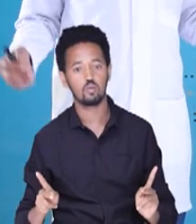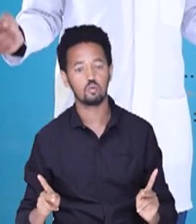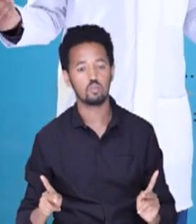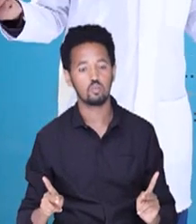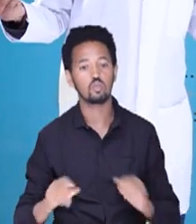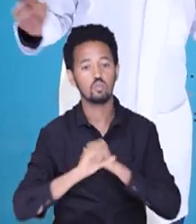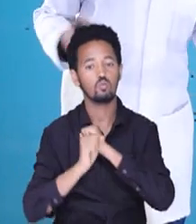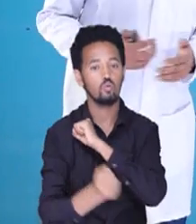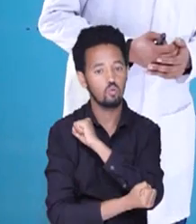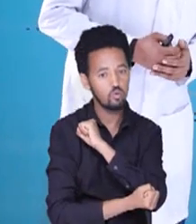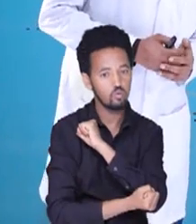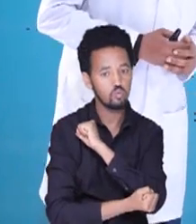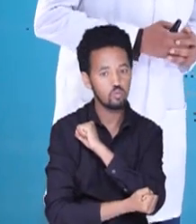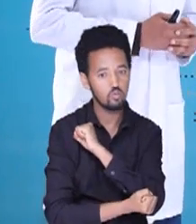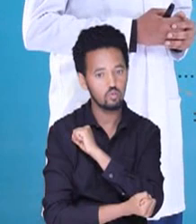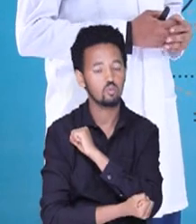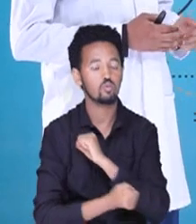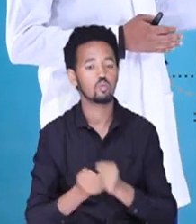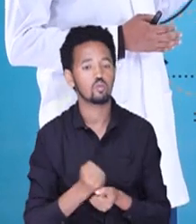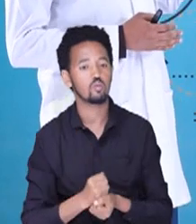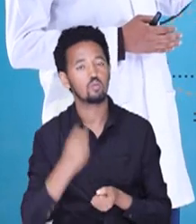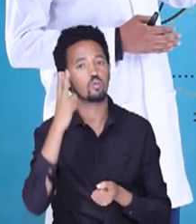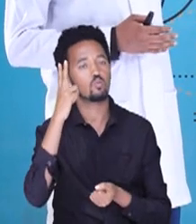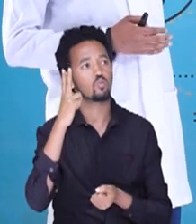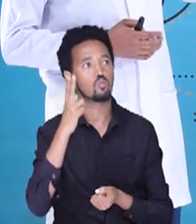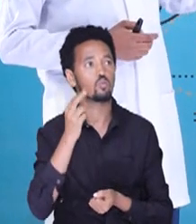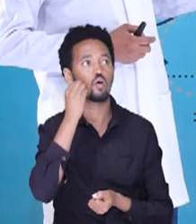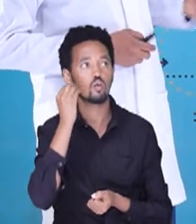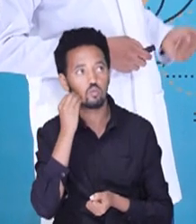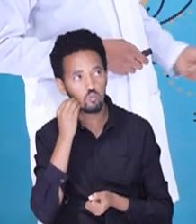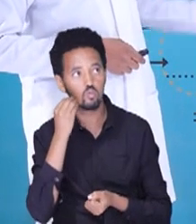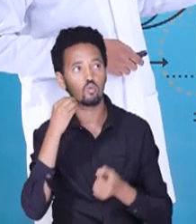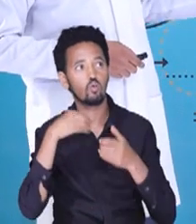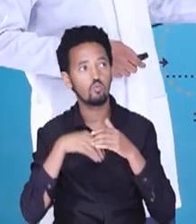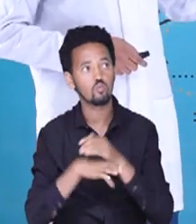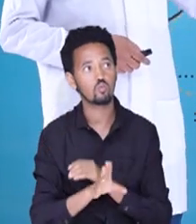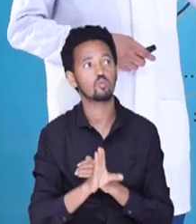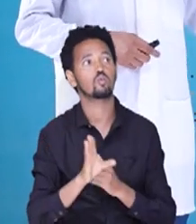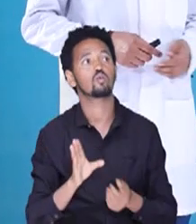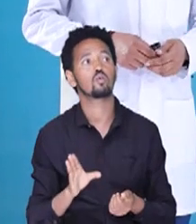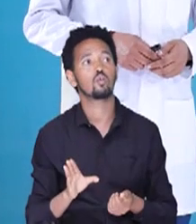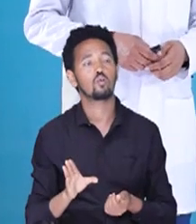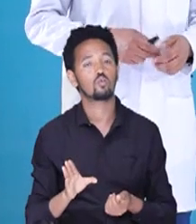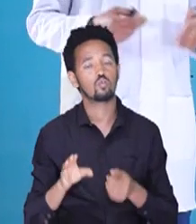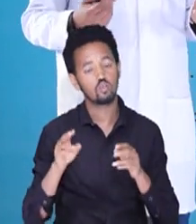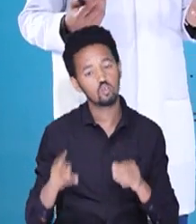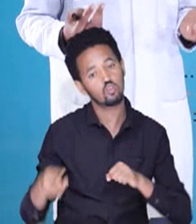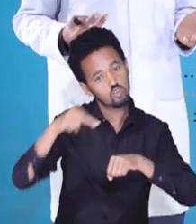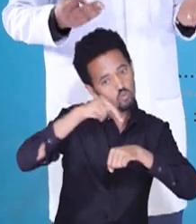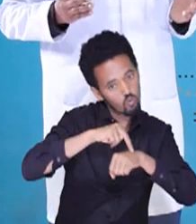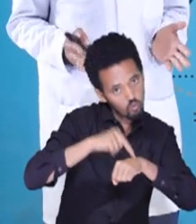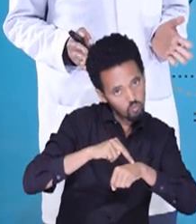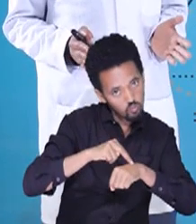of England at the time, two houses, House of Lords and House of Commons. The